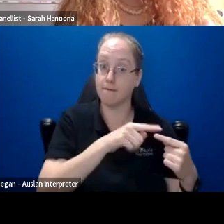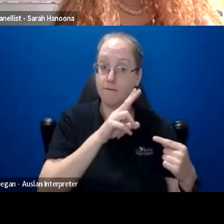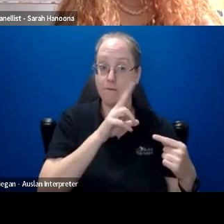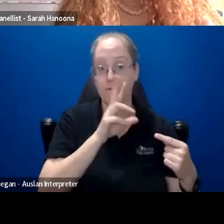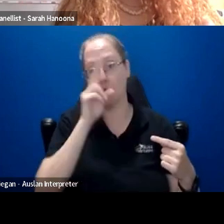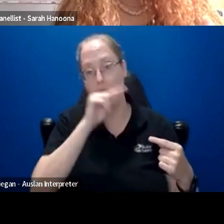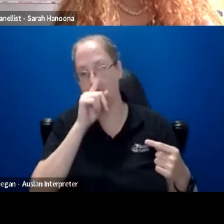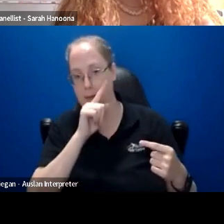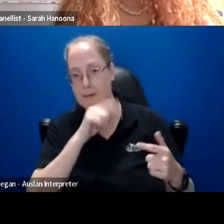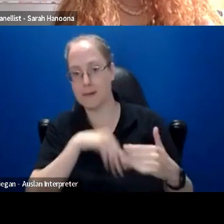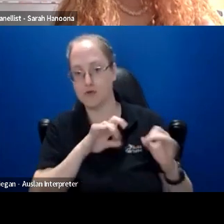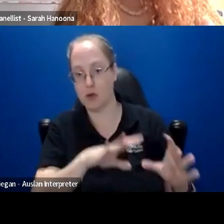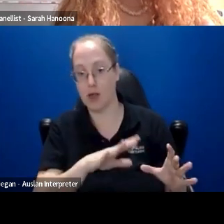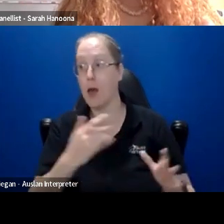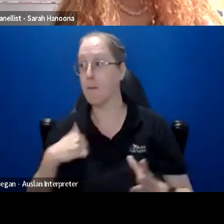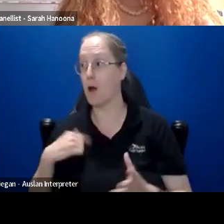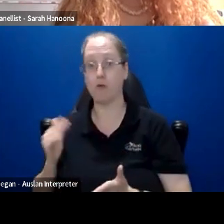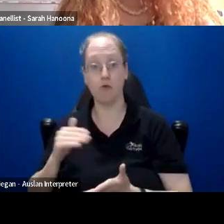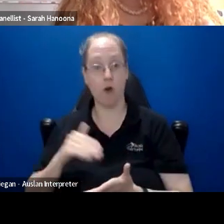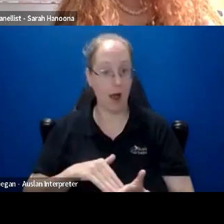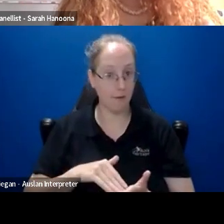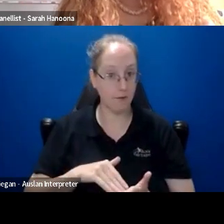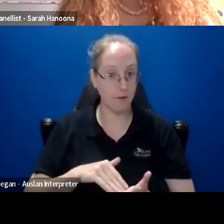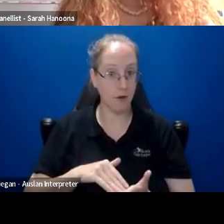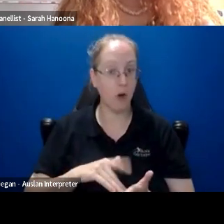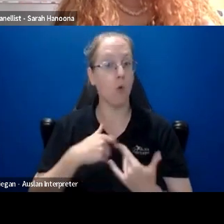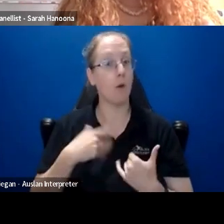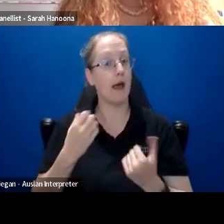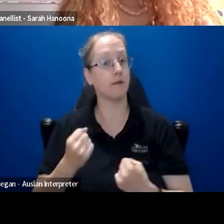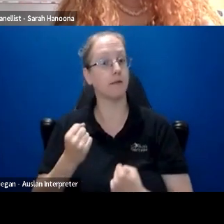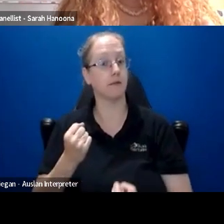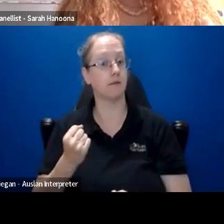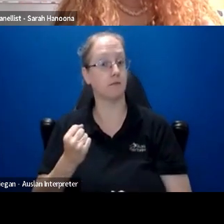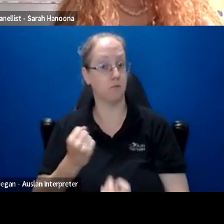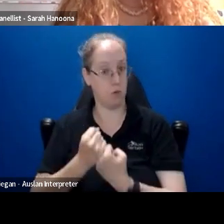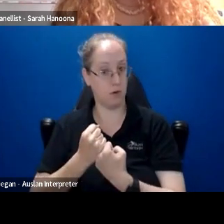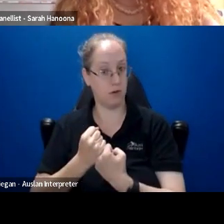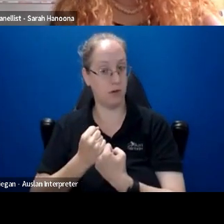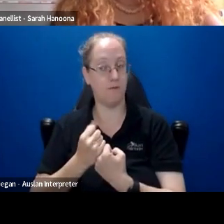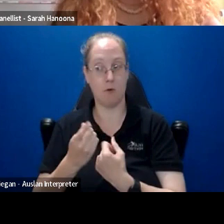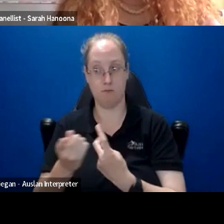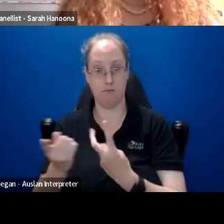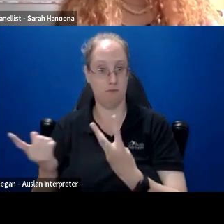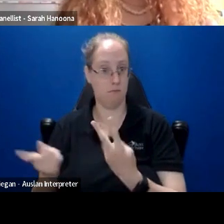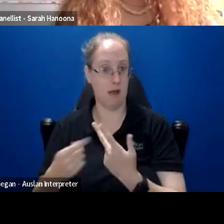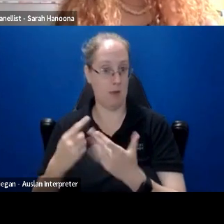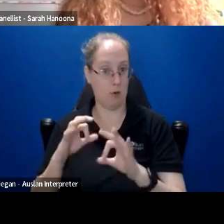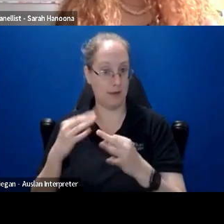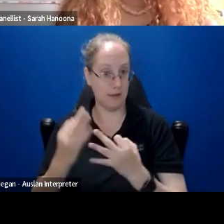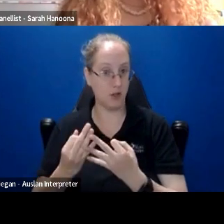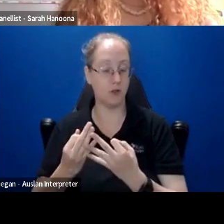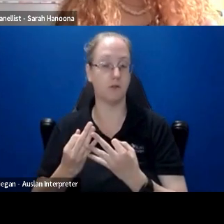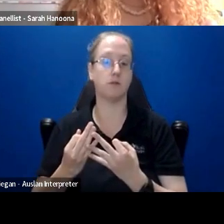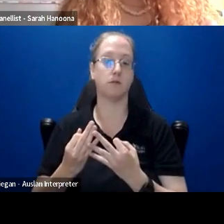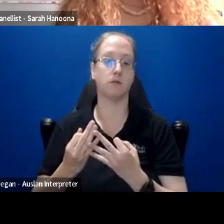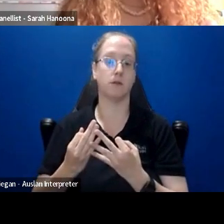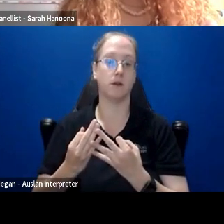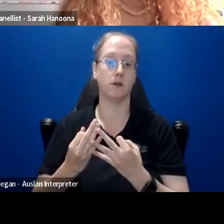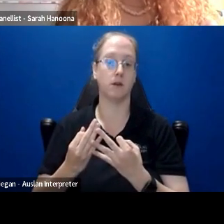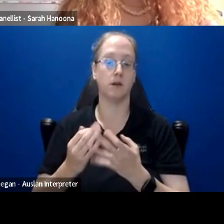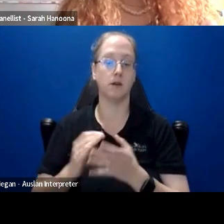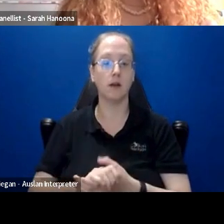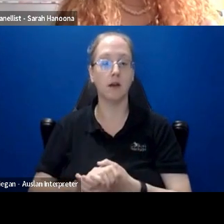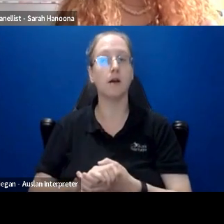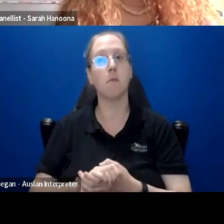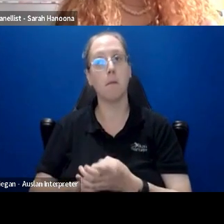did come to Australia, we had support in many different ways from organizations, and, you know, because we came here to Australia and